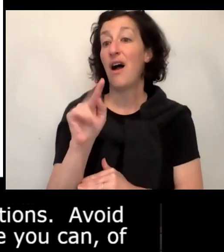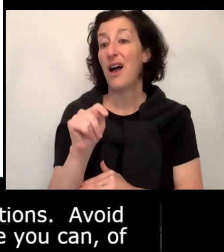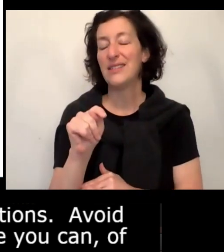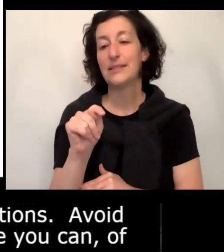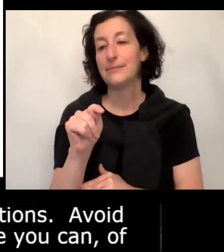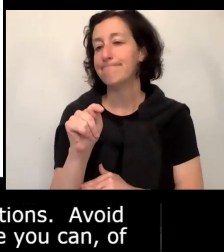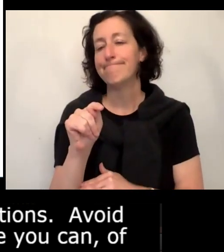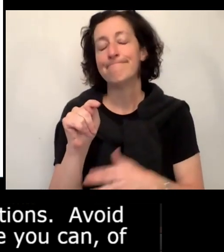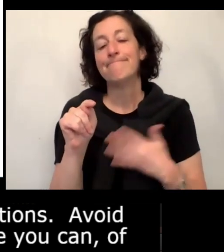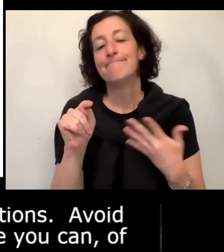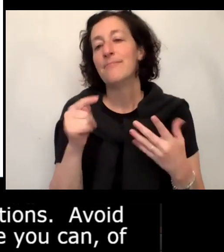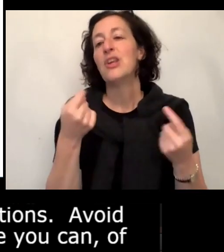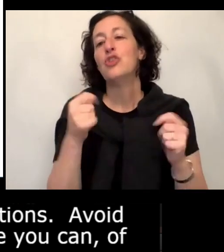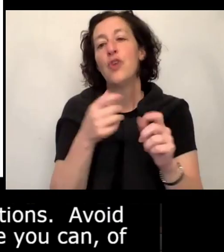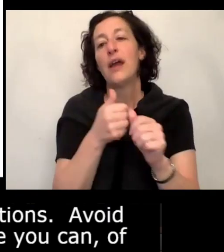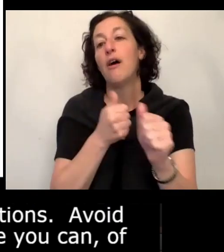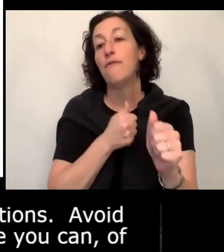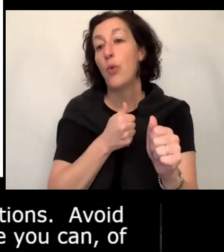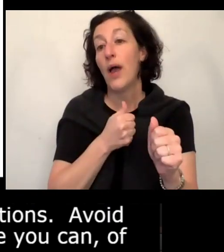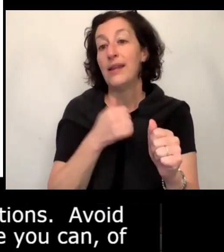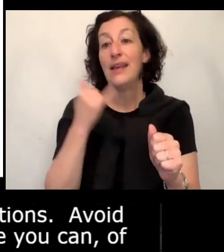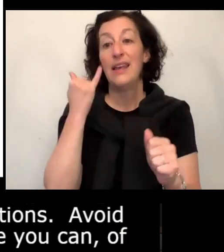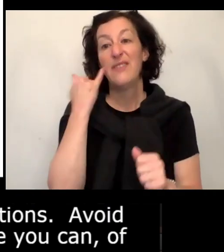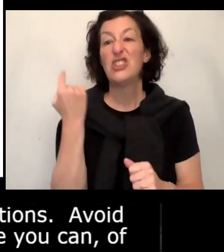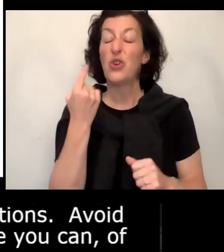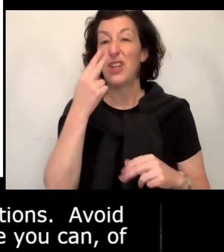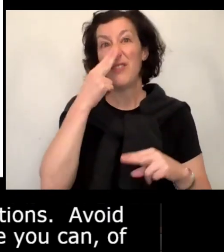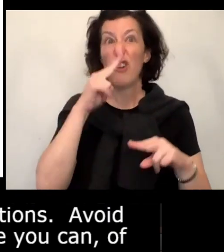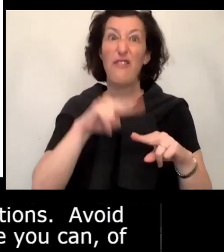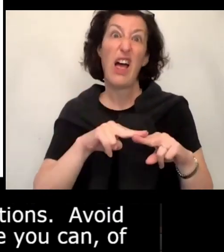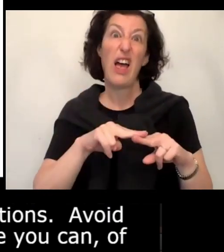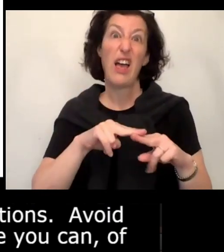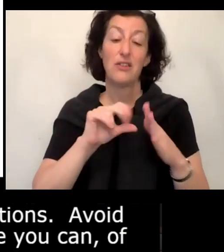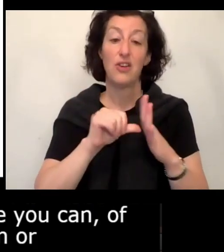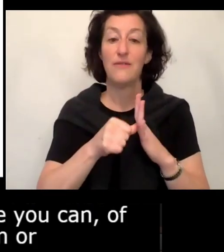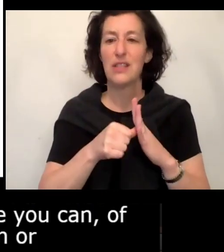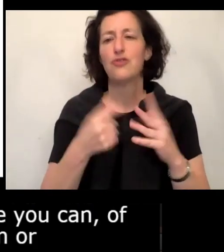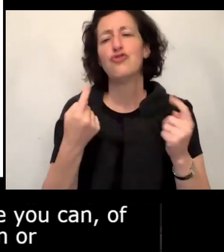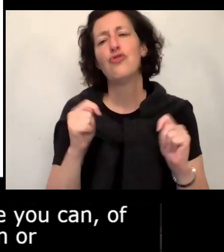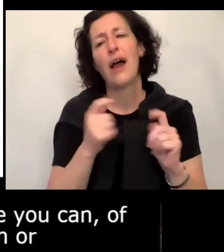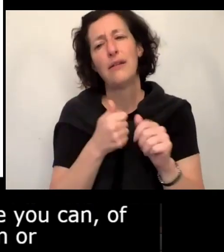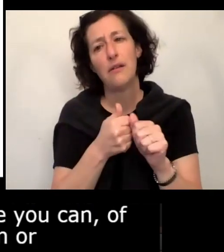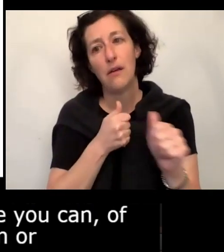fun or gratuitously, one should avoid it.